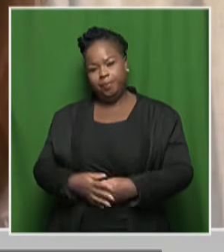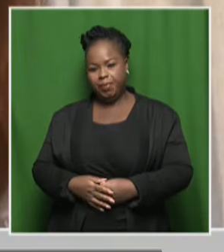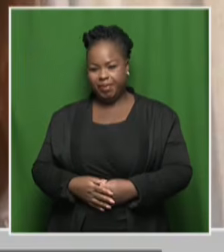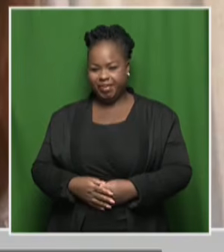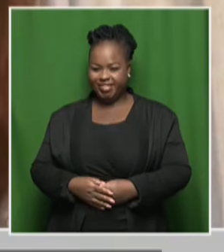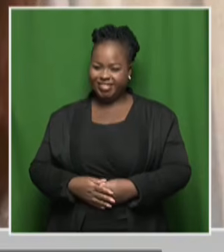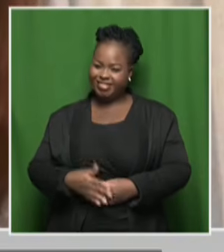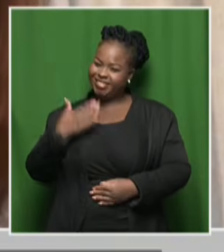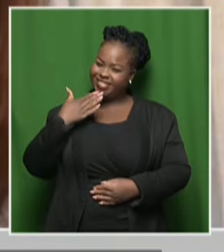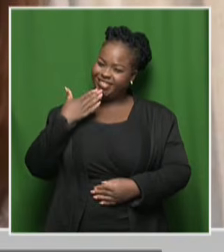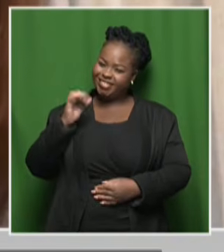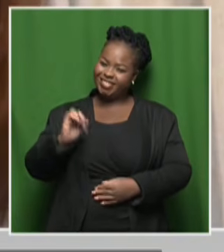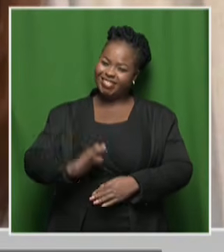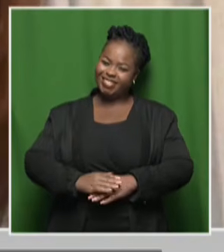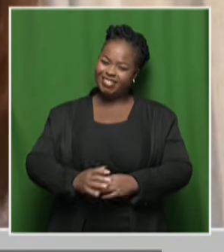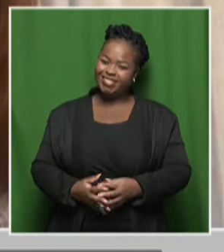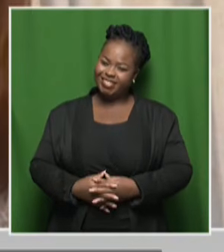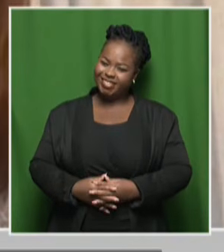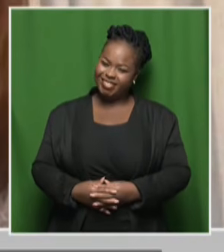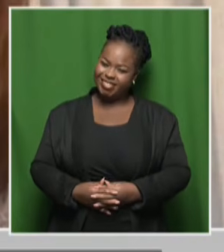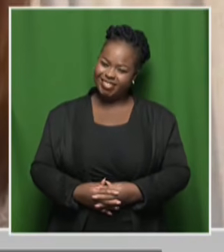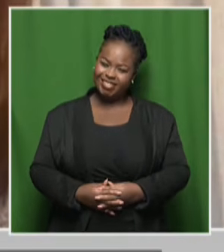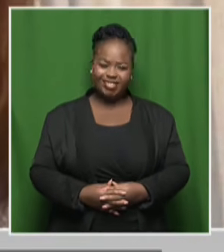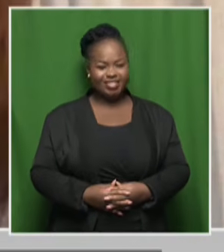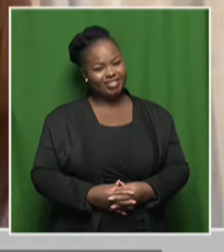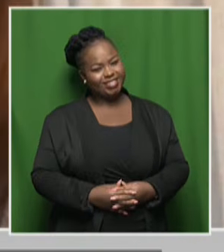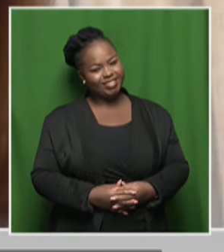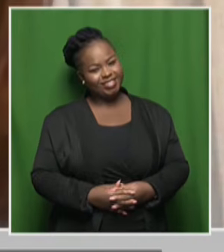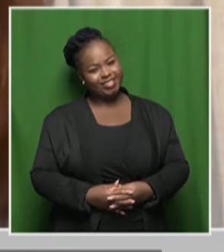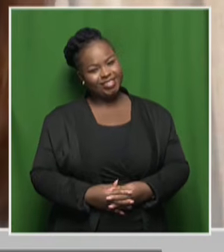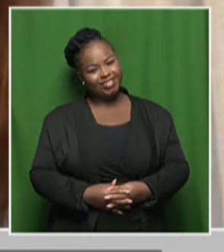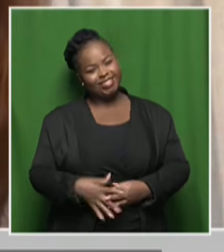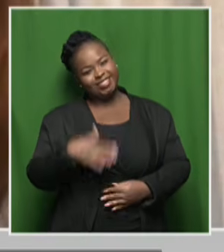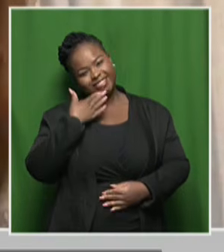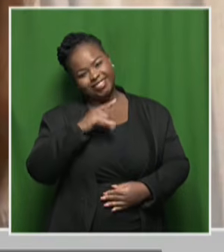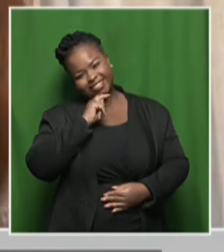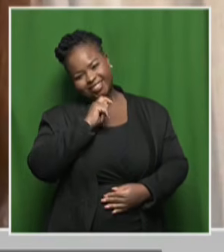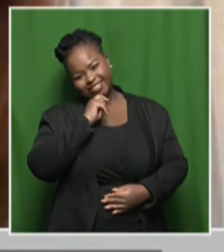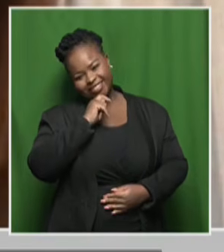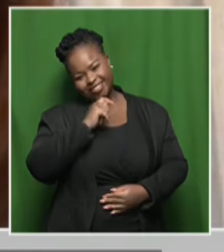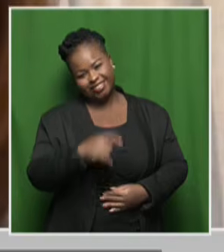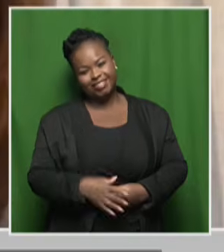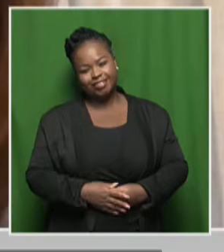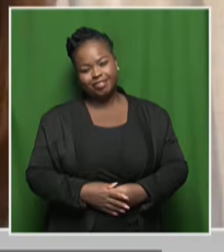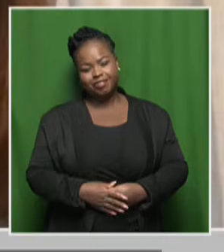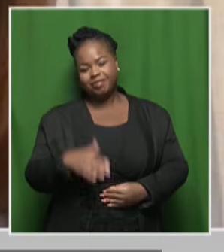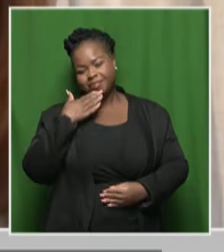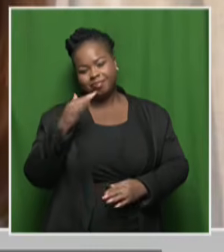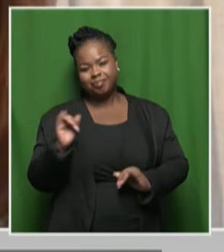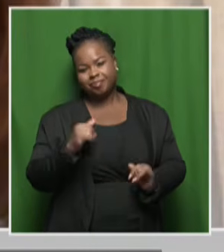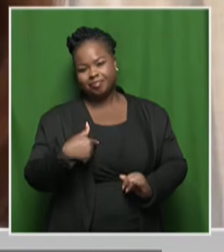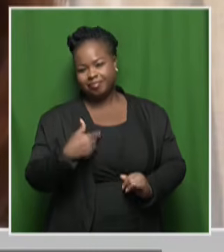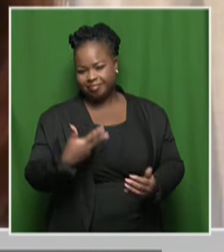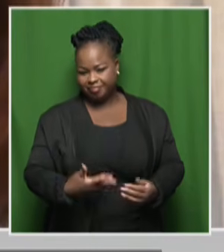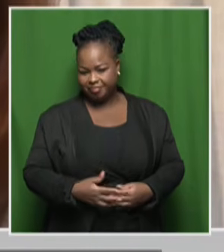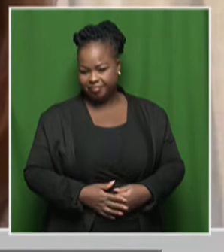Bonjour, Céline. Thank you for your time at this hour. Bonjour, good morning, Lisla. Thank you for inviting me.